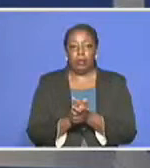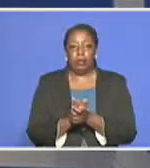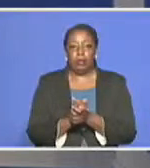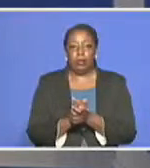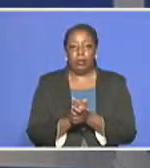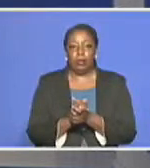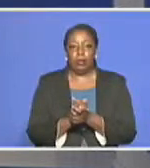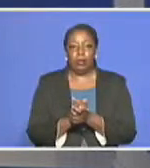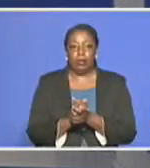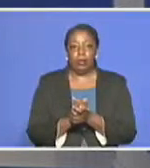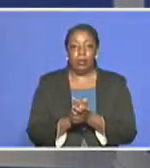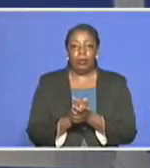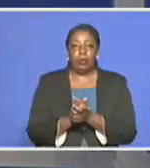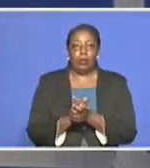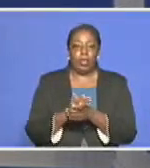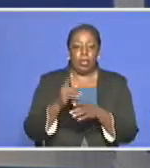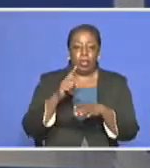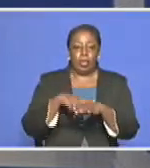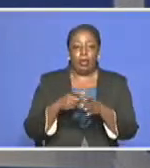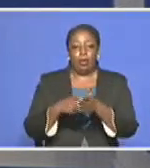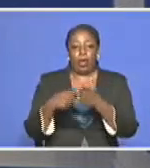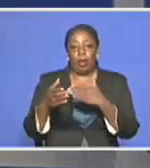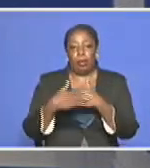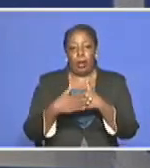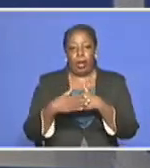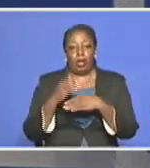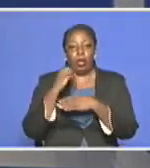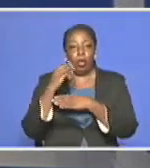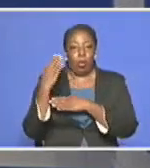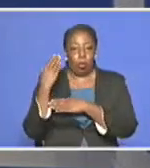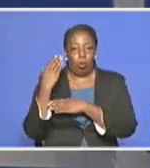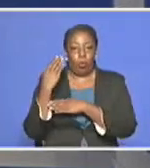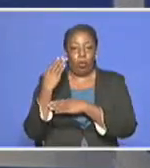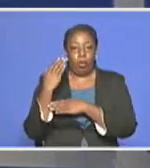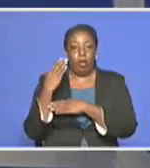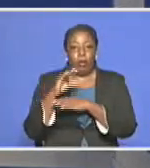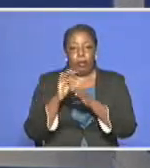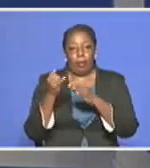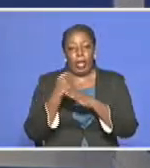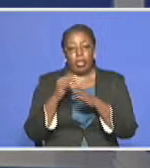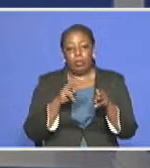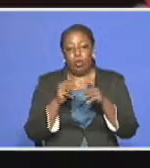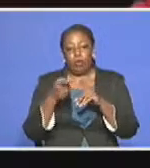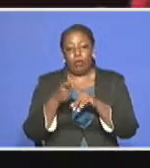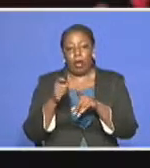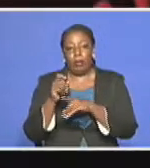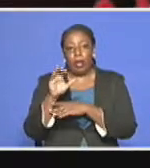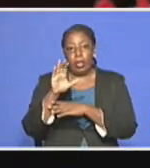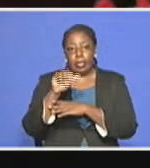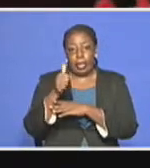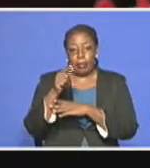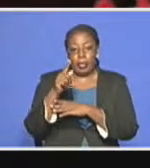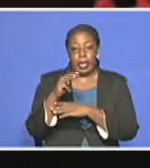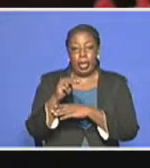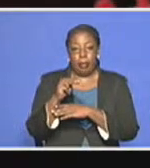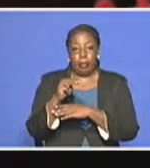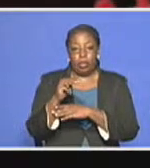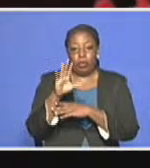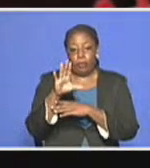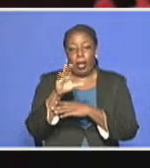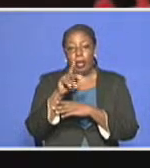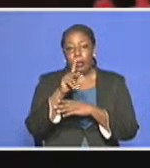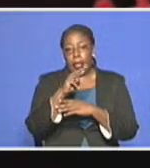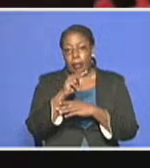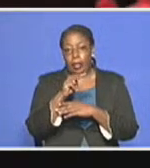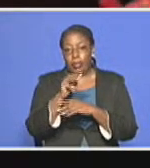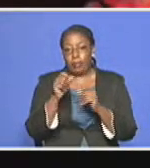The daily curfew for South Andros and the Berry Islands has been moved from 10 p.m. to 5 a.m. and that's effective